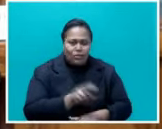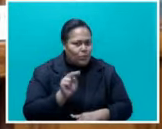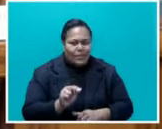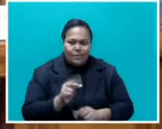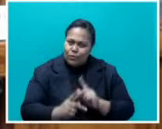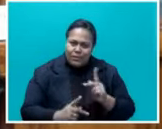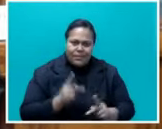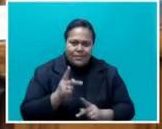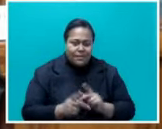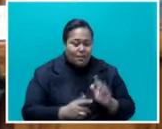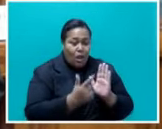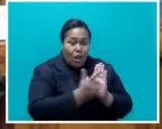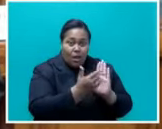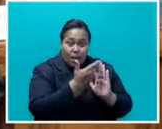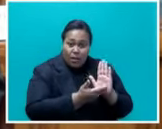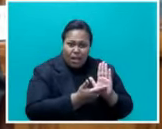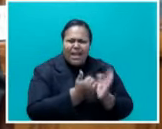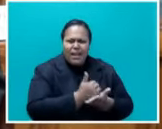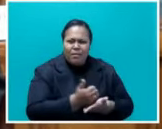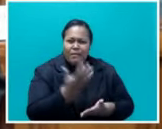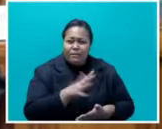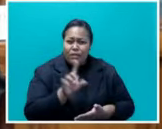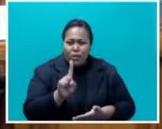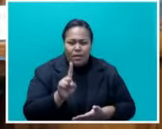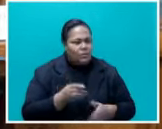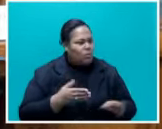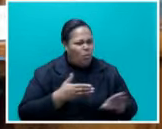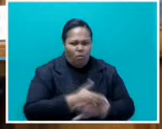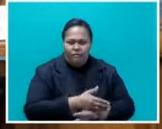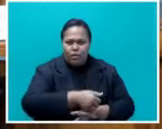Standing Order 51 is being overdone.